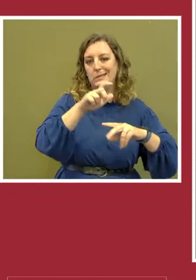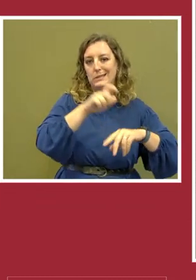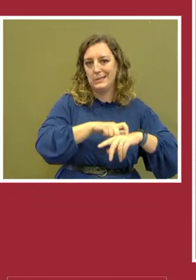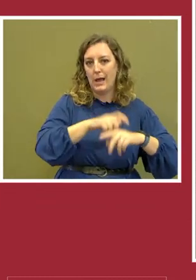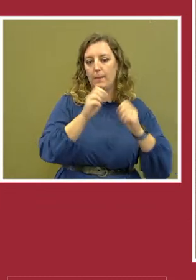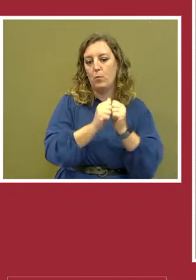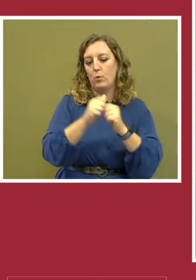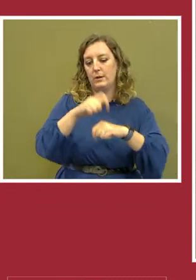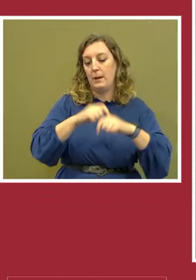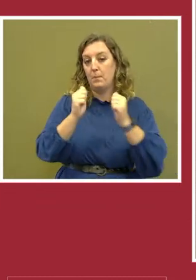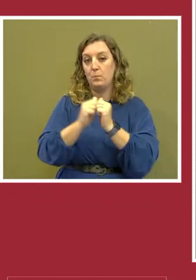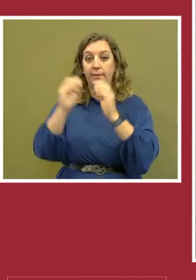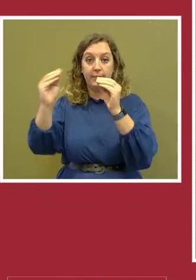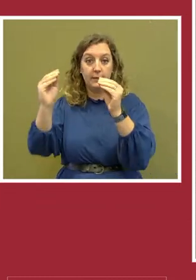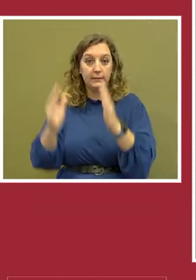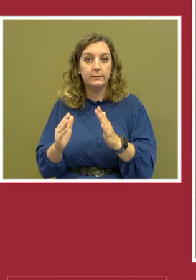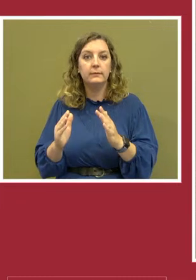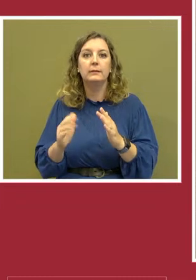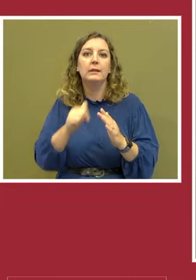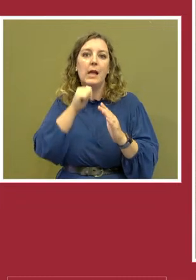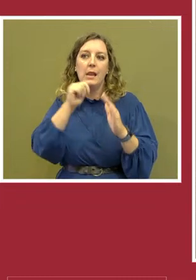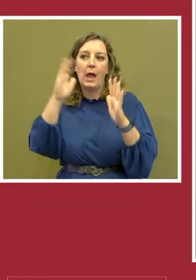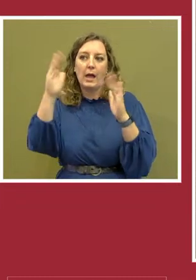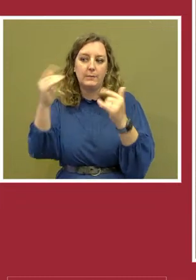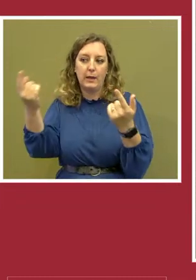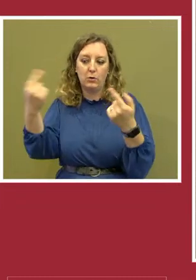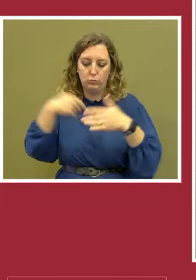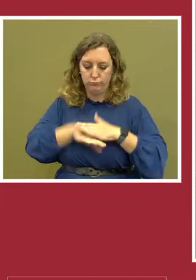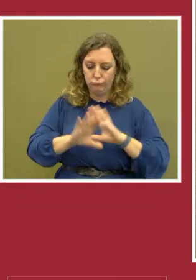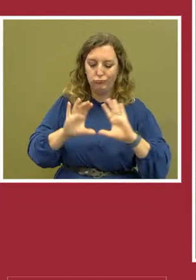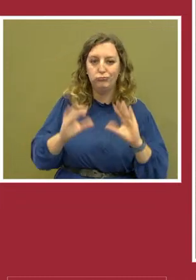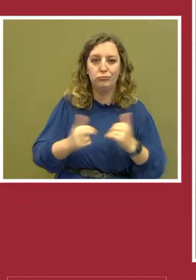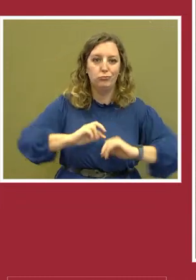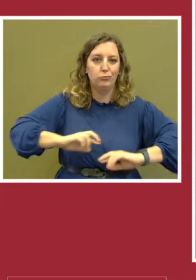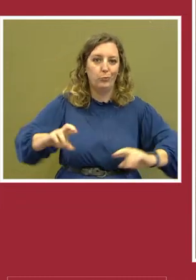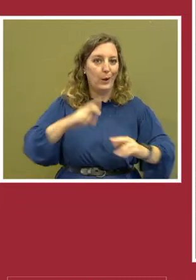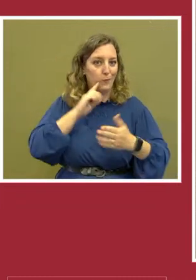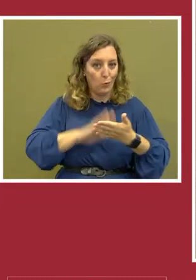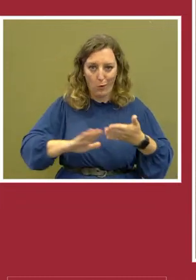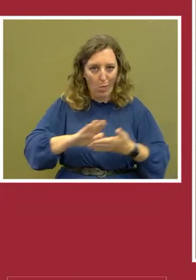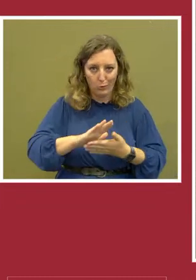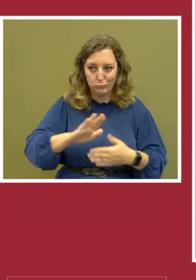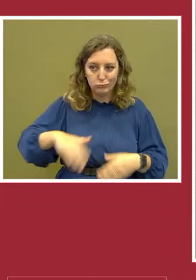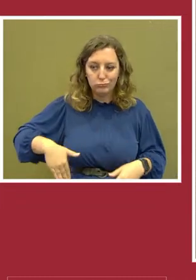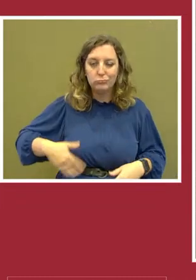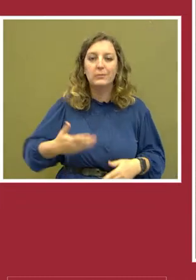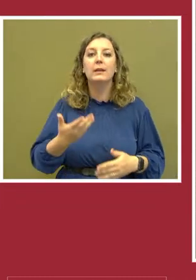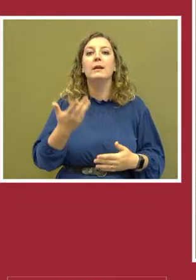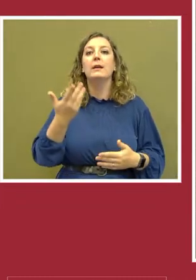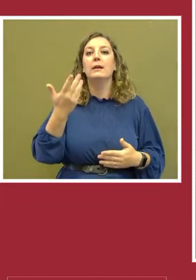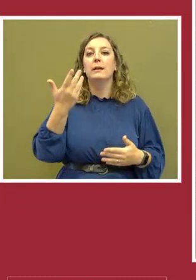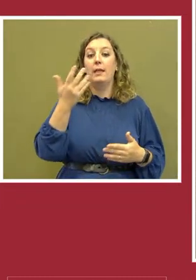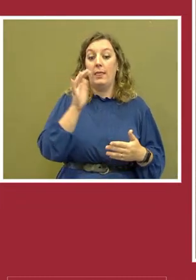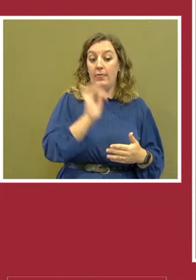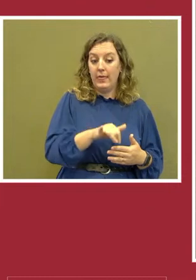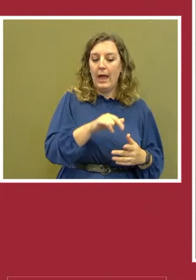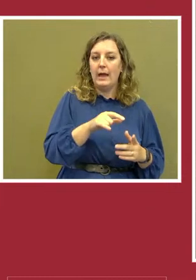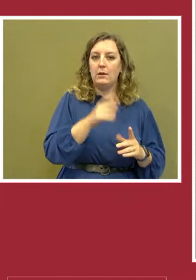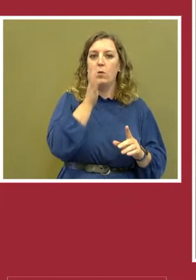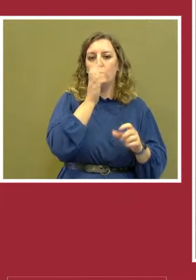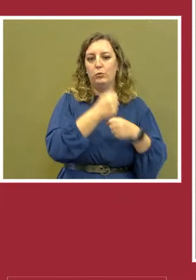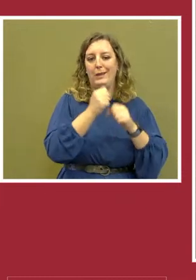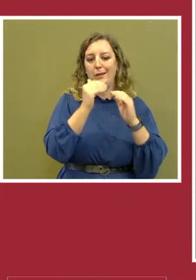time with the instructor. They aren't expected to come into the class ready for college. Having that would create a